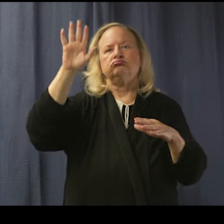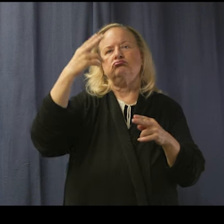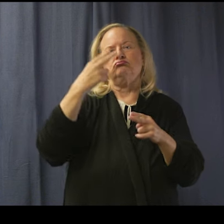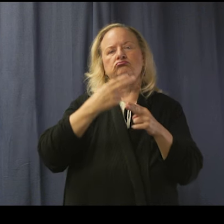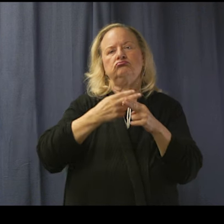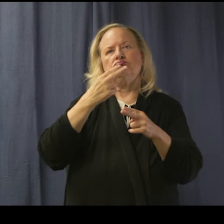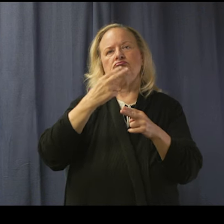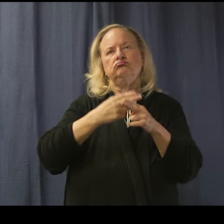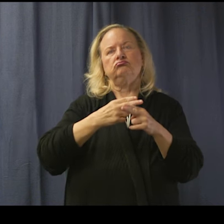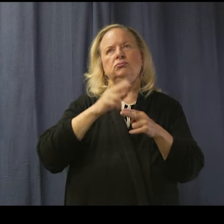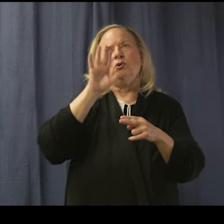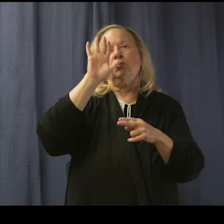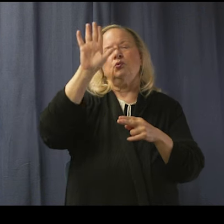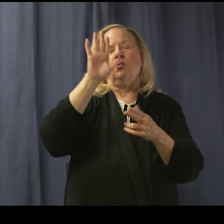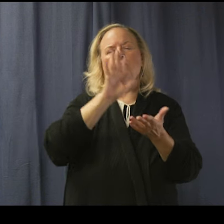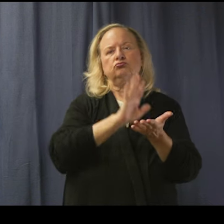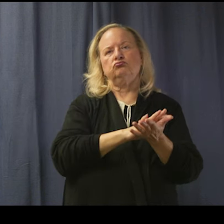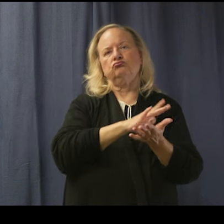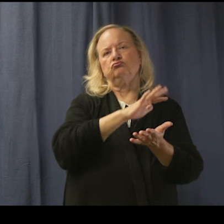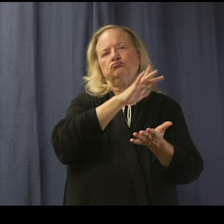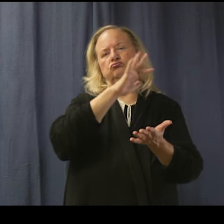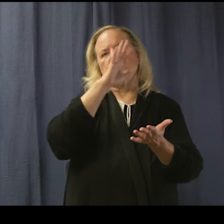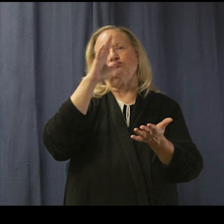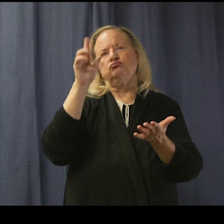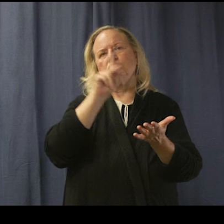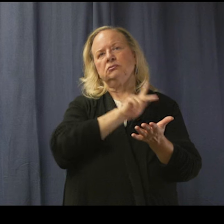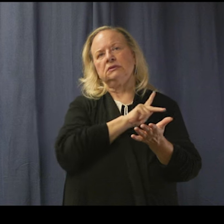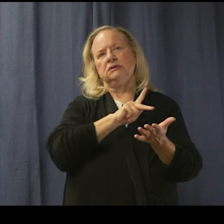Baruch Shem Kevod